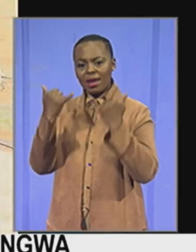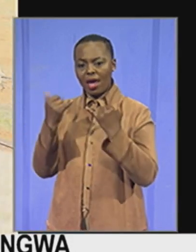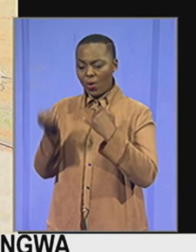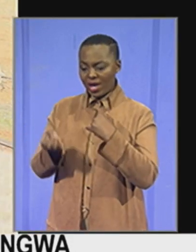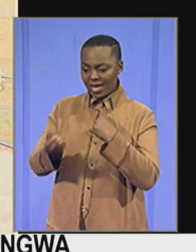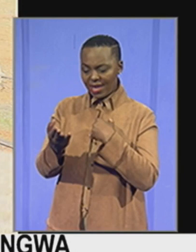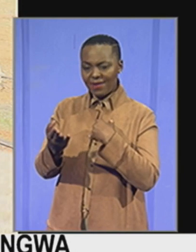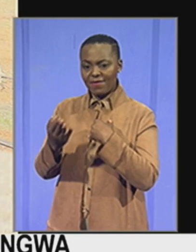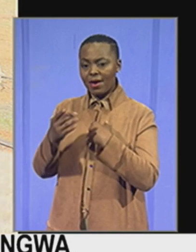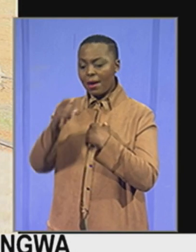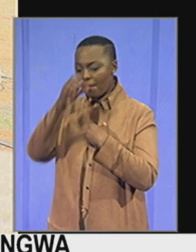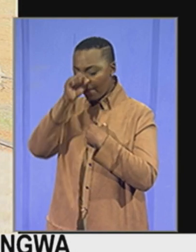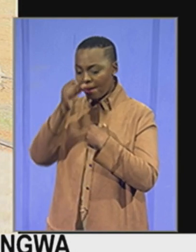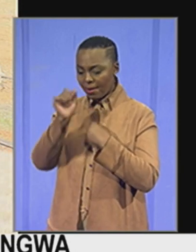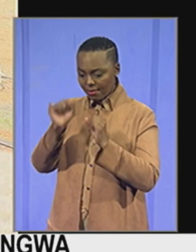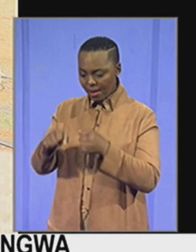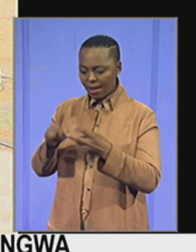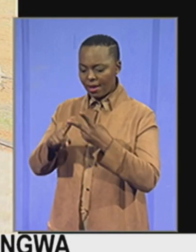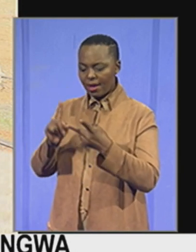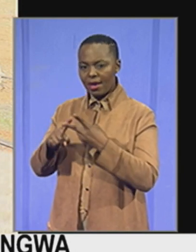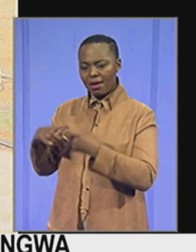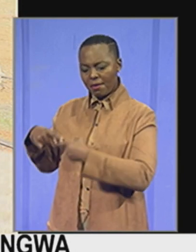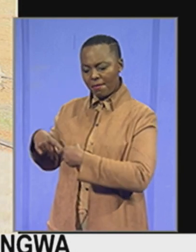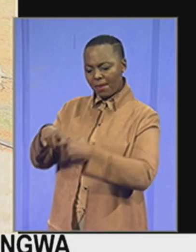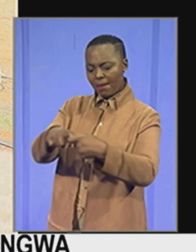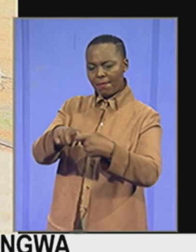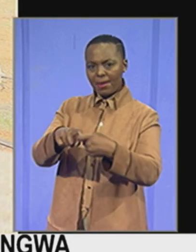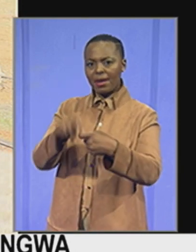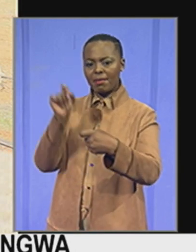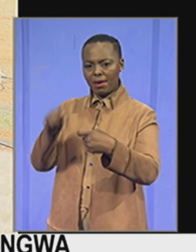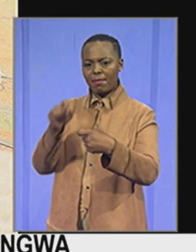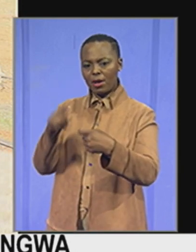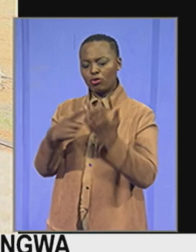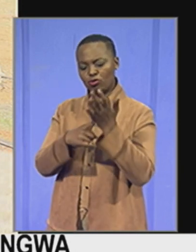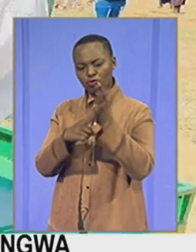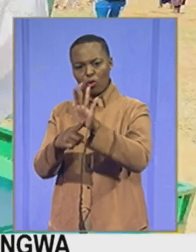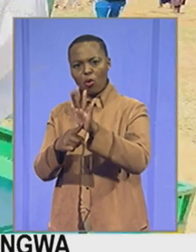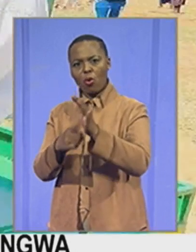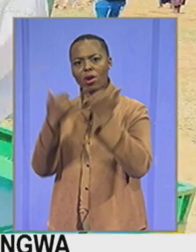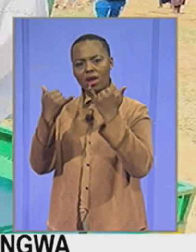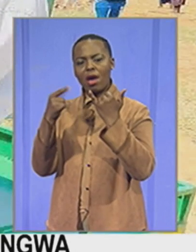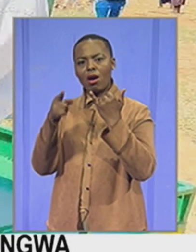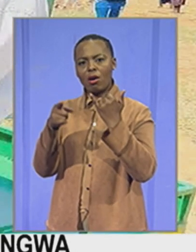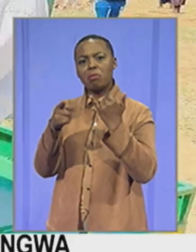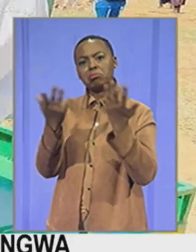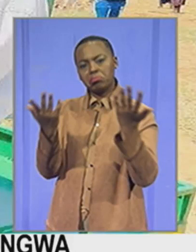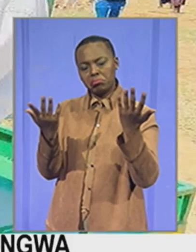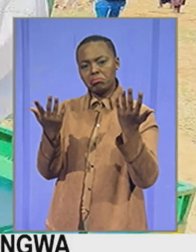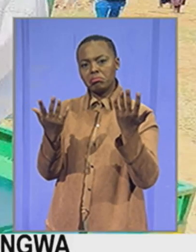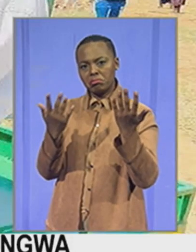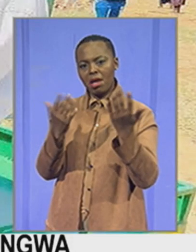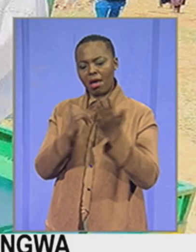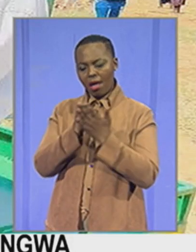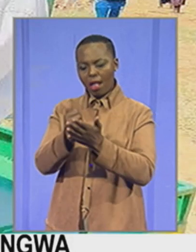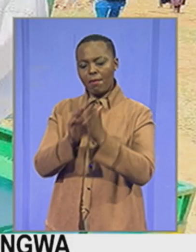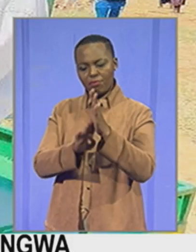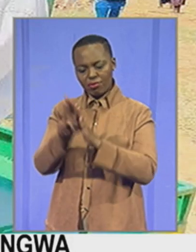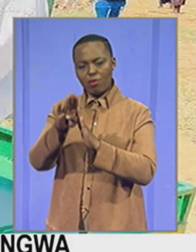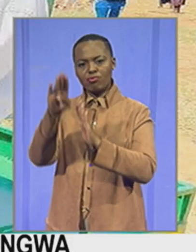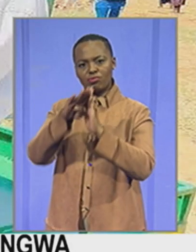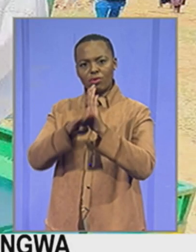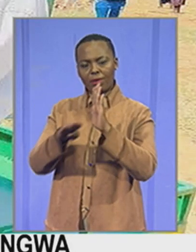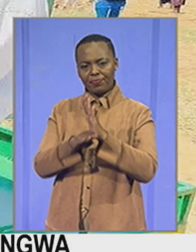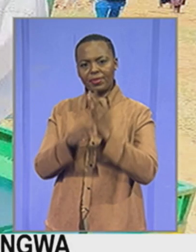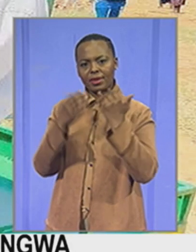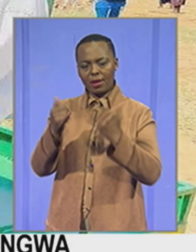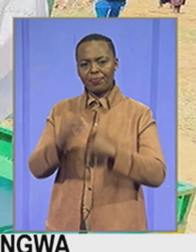ke karolo ya leano la bosetšhaba le jaaka ke tlhalositse le e leng gore ke la metsemagae mo karolong ya se se bidiwang